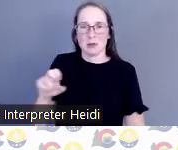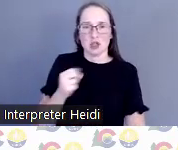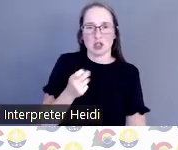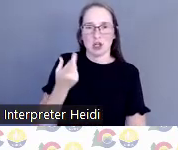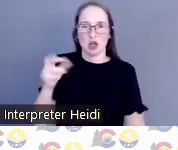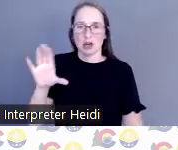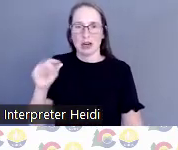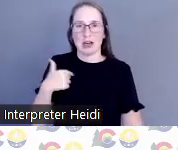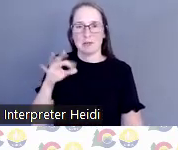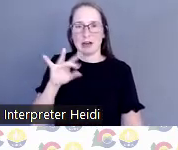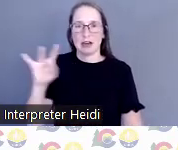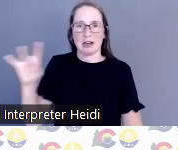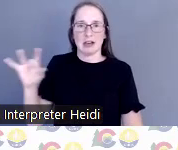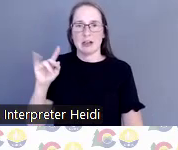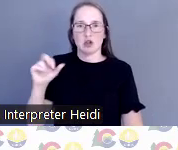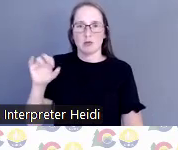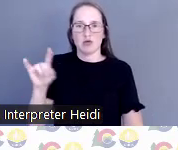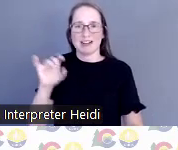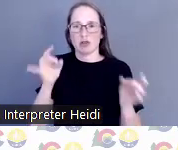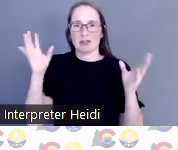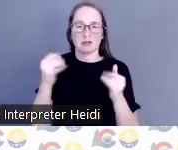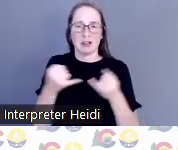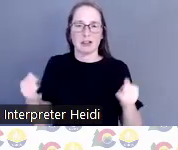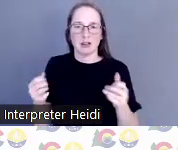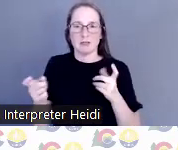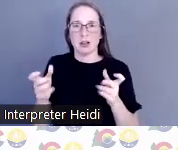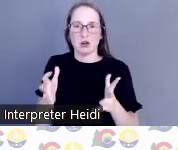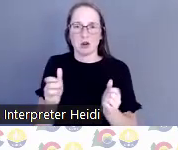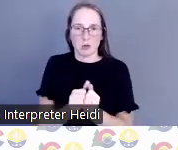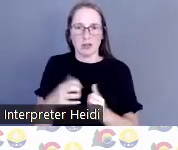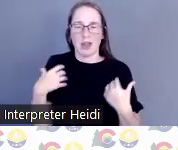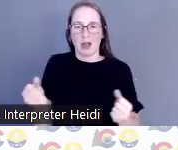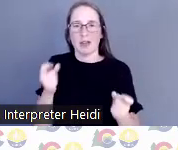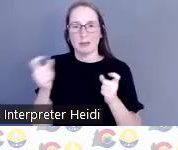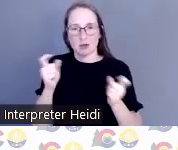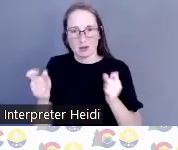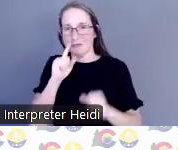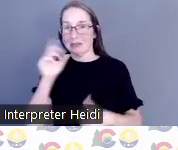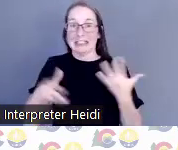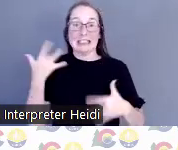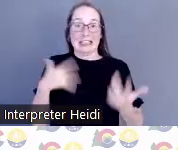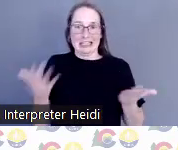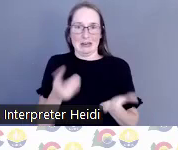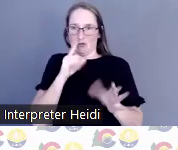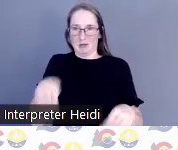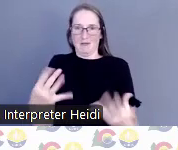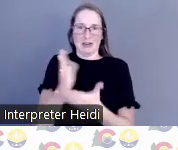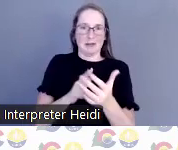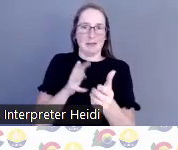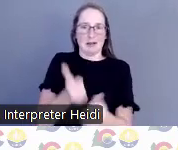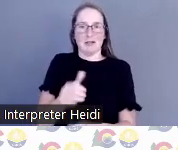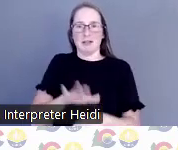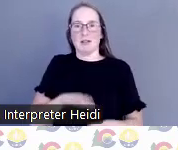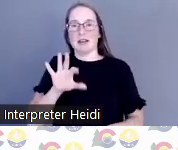and I'm the 988 Enterprise and Crisis Line Program Manager with Behavioral Health Administration. Very excited to give some updates on